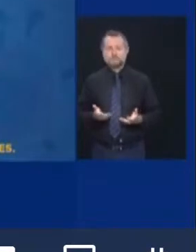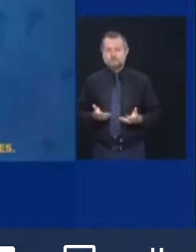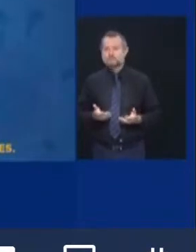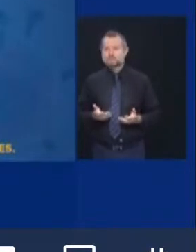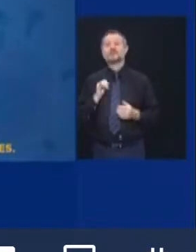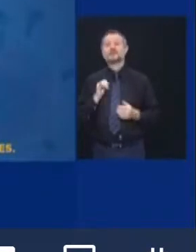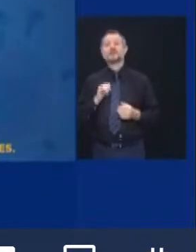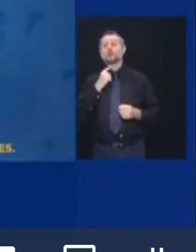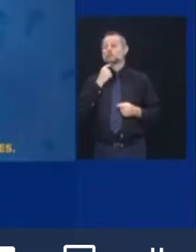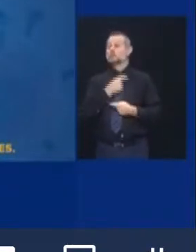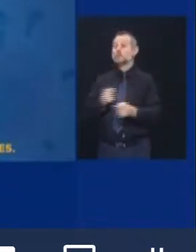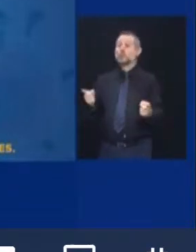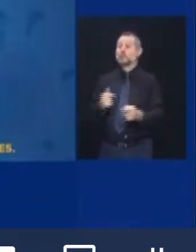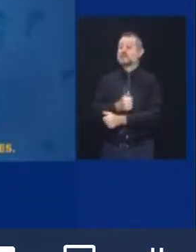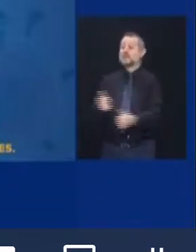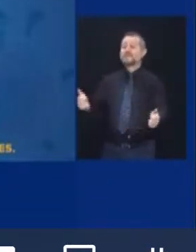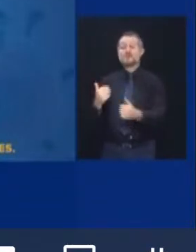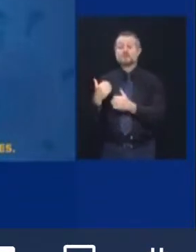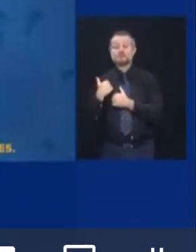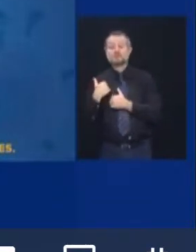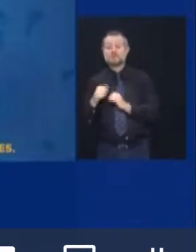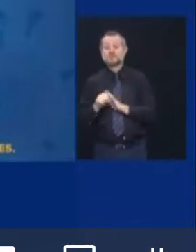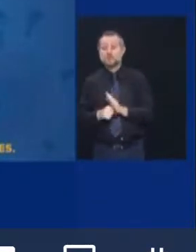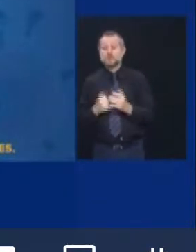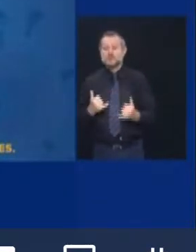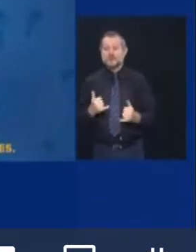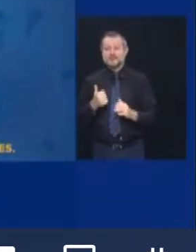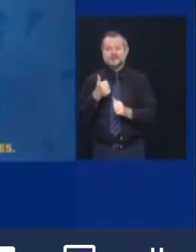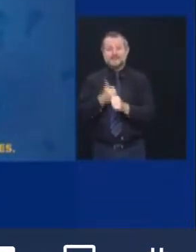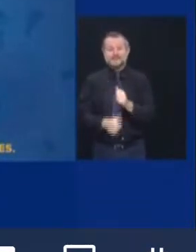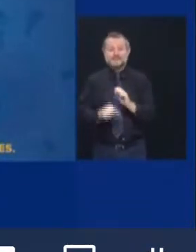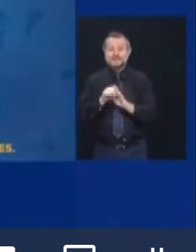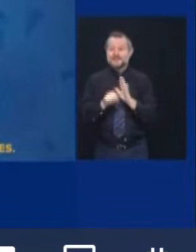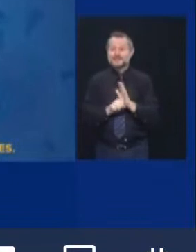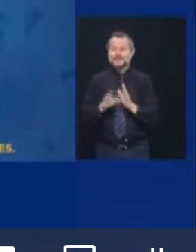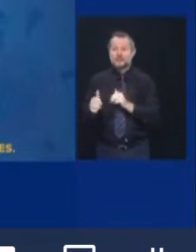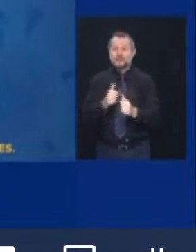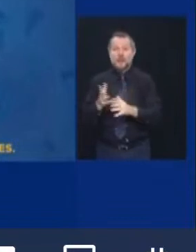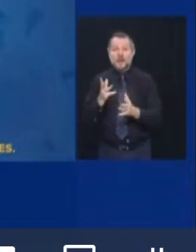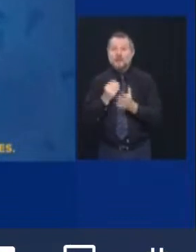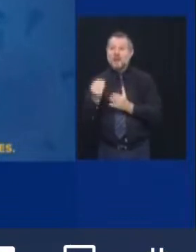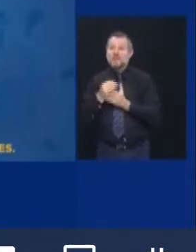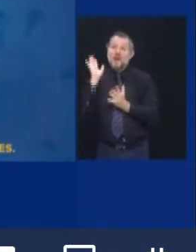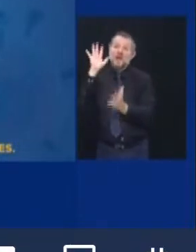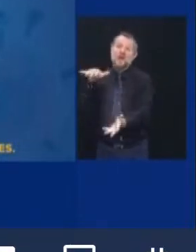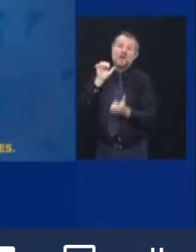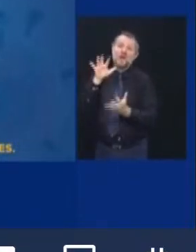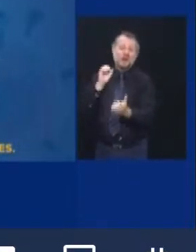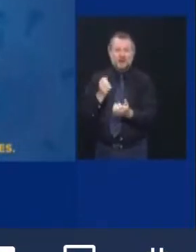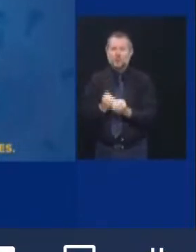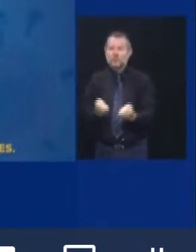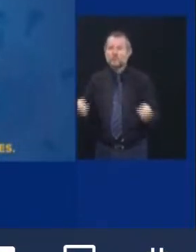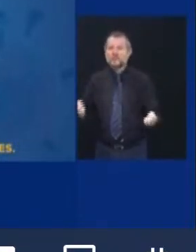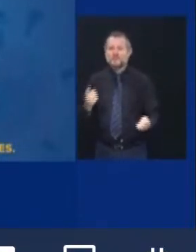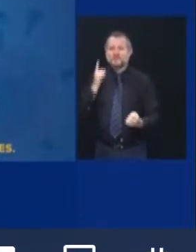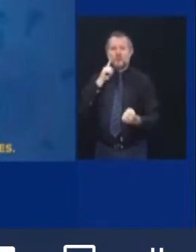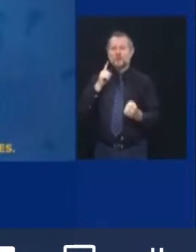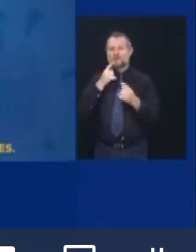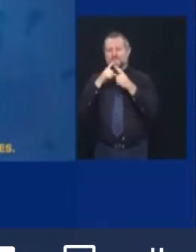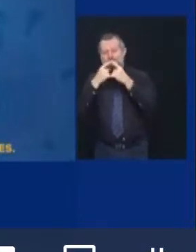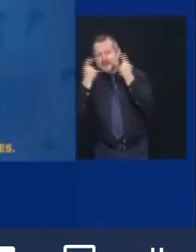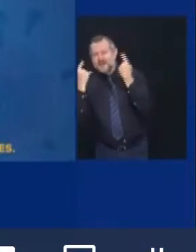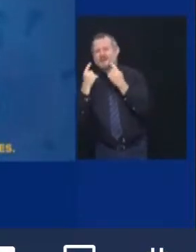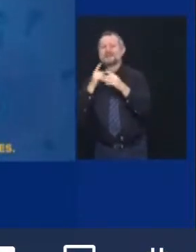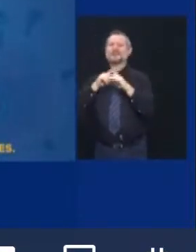handle it on their own and frankly compete against each other, we couldn't even get enough masks and gowns